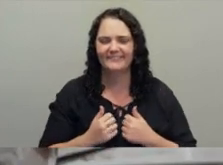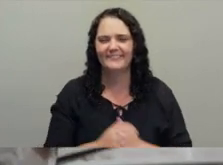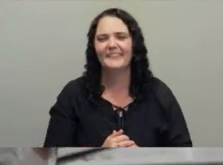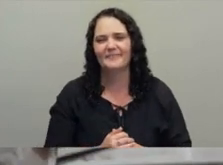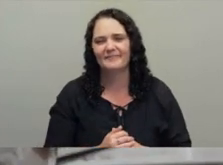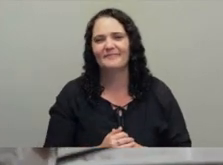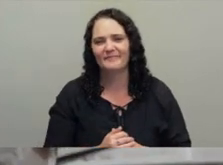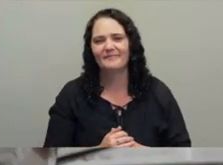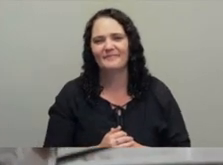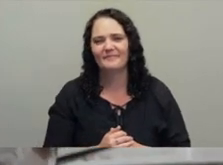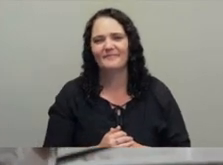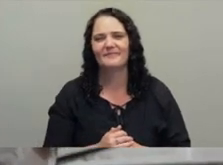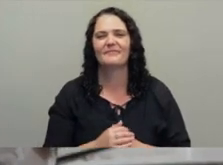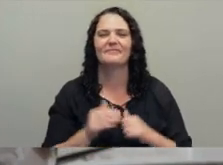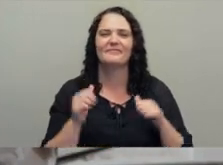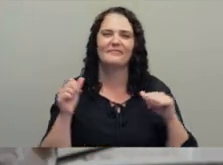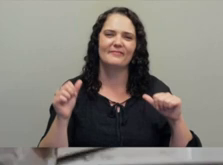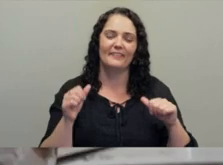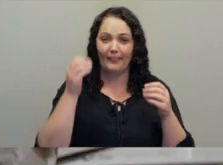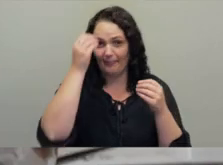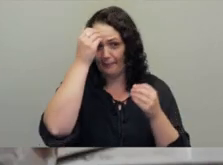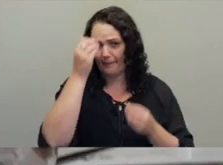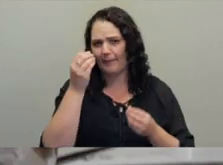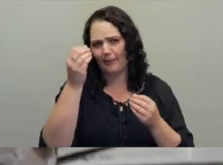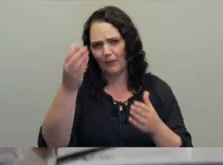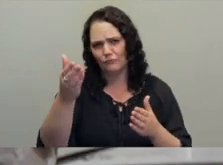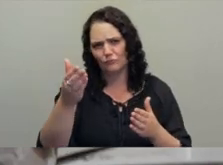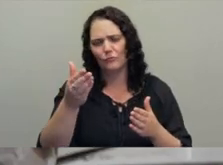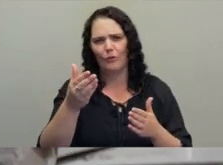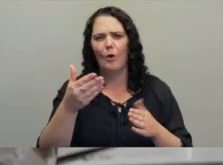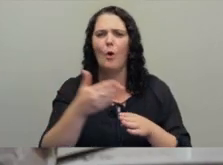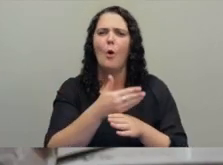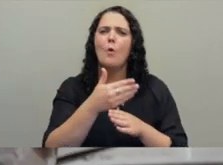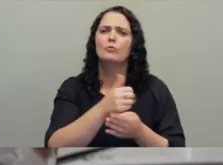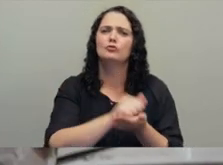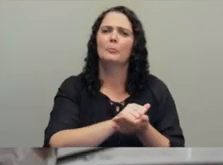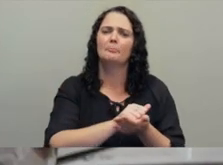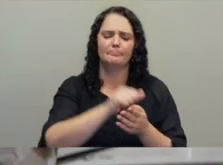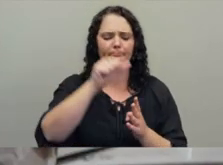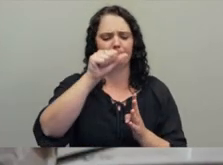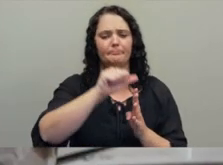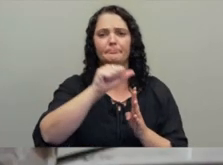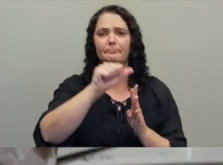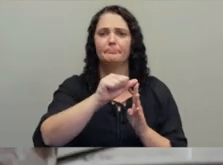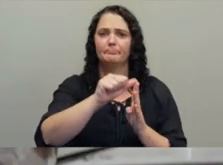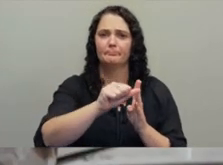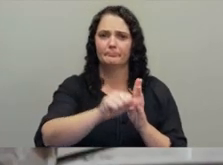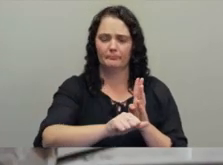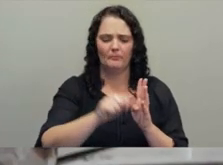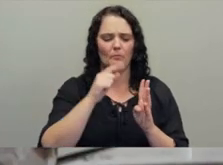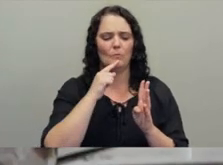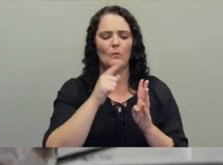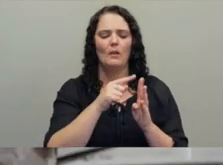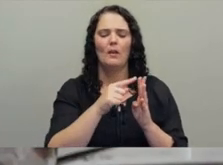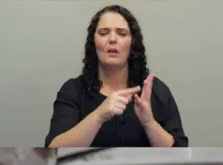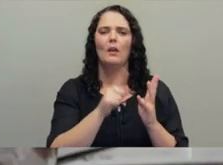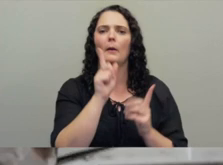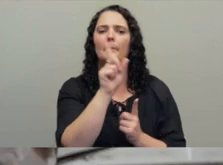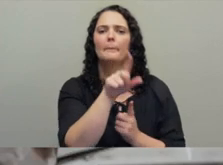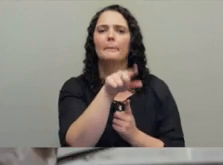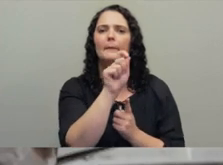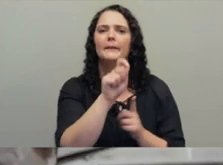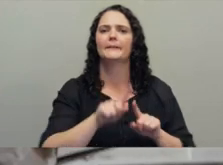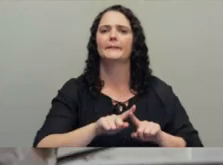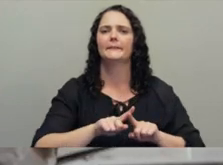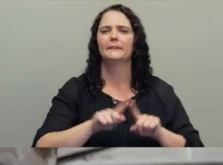Now, first things first. In each one of these drawing workshops, we're going to be choosing a different work of art from the Queensland